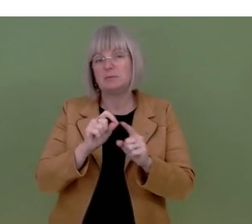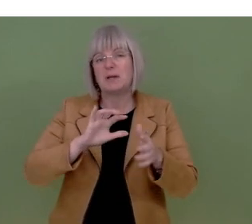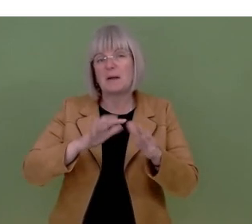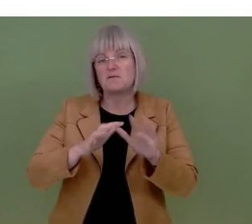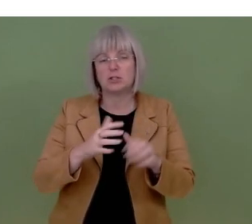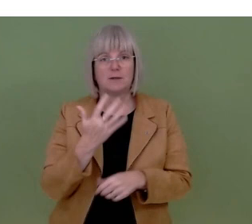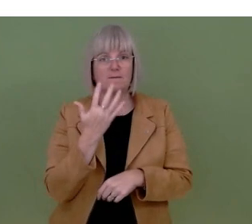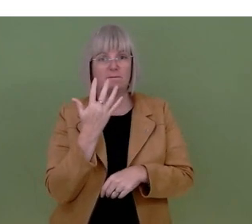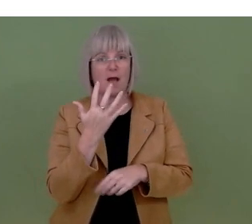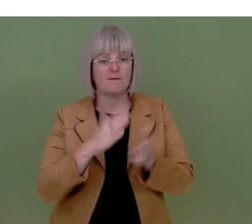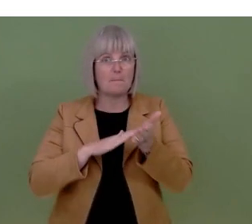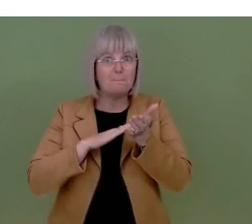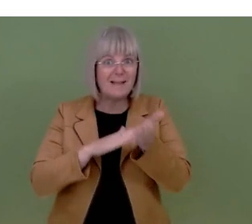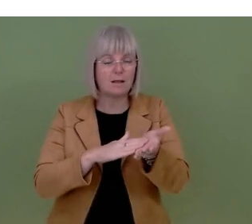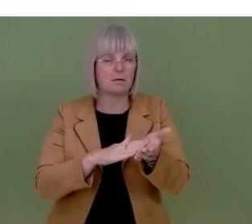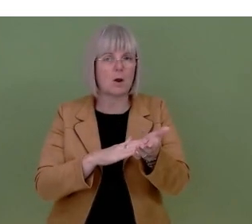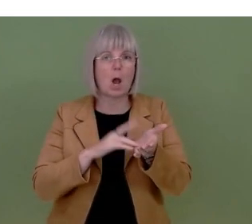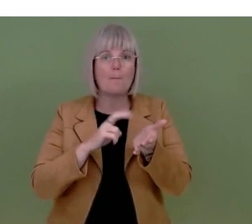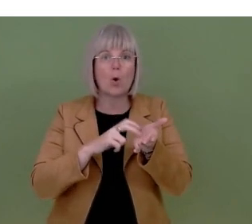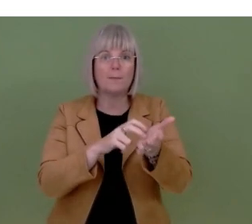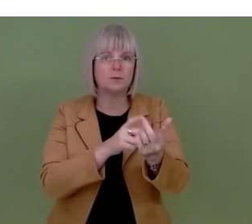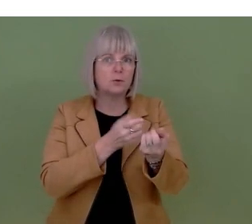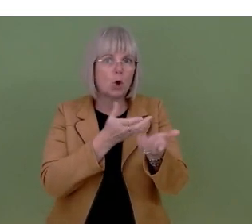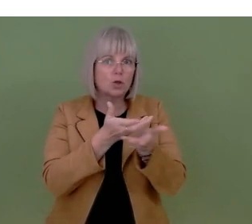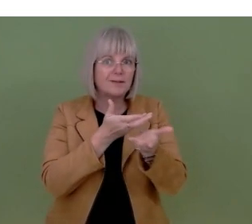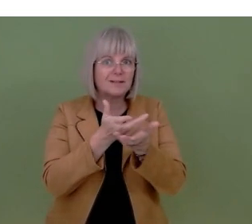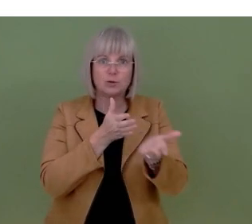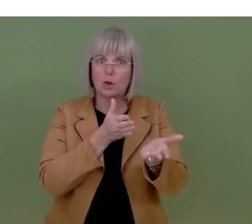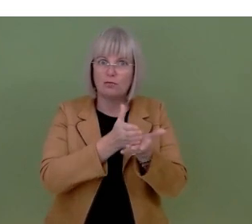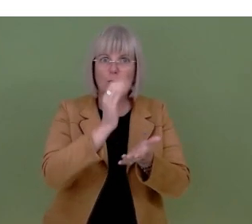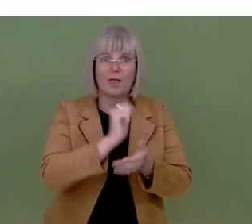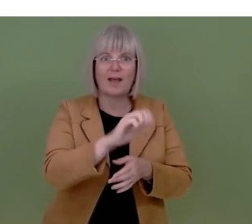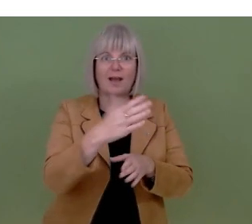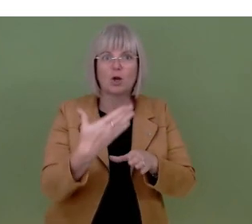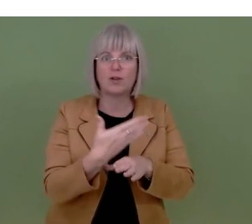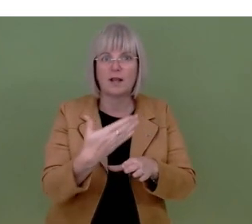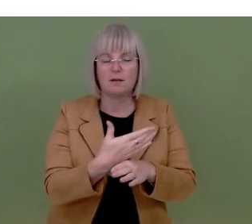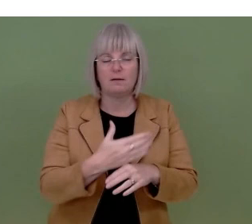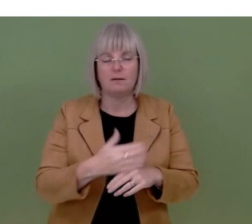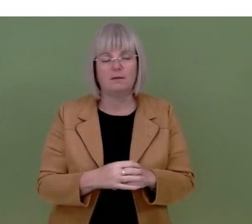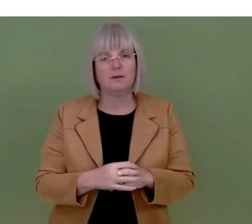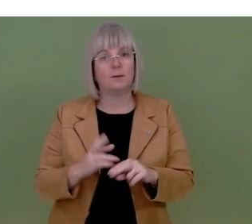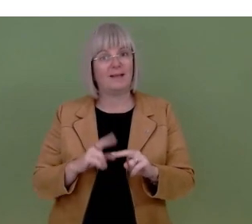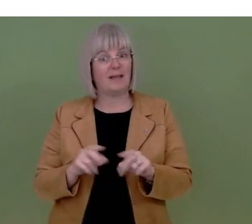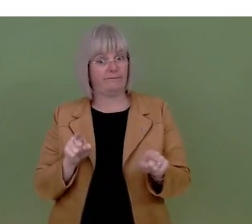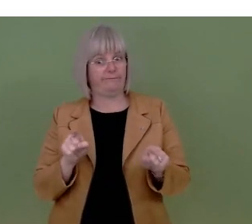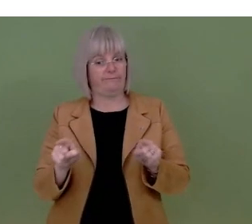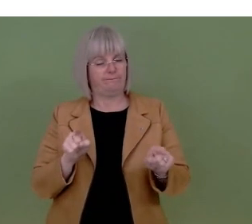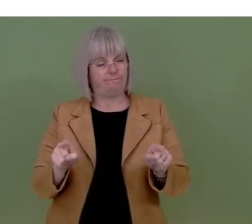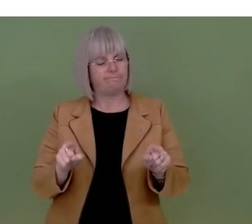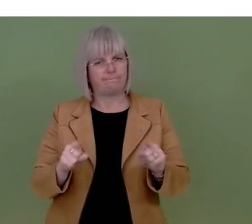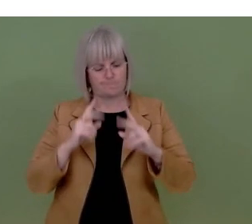lifetime. So if these health professionals are insightful about their behaviours and mental